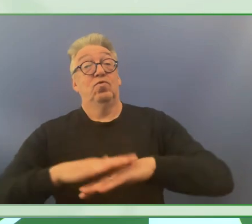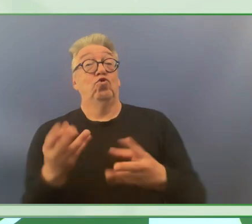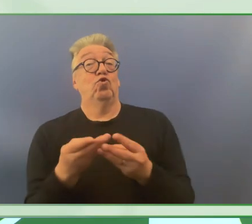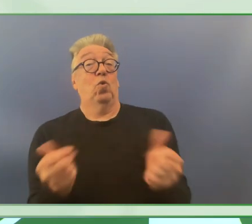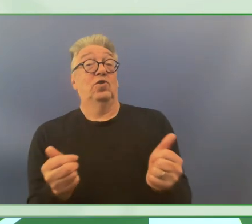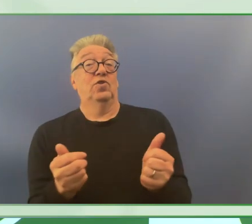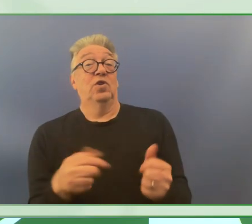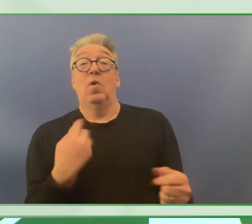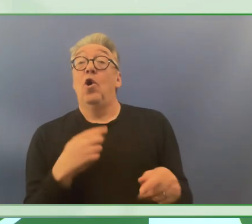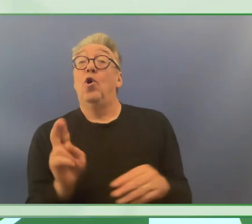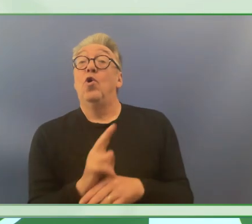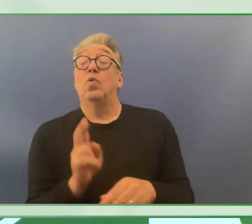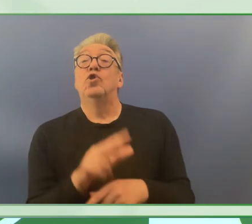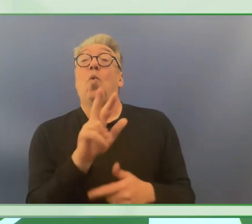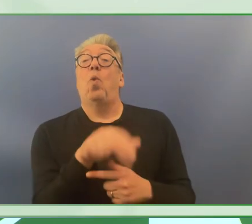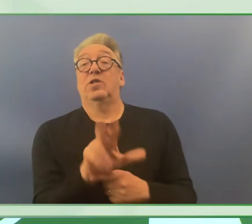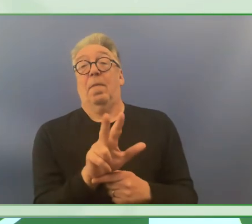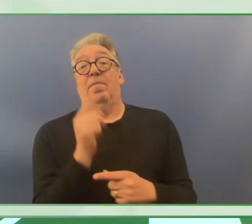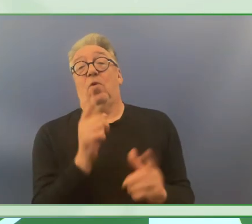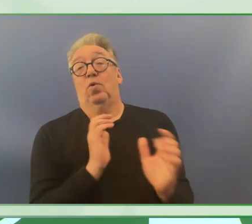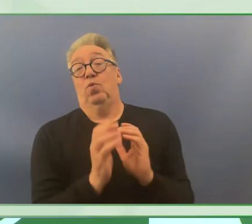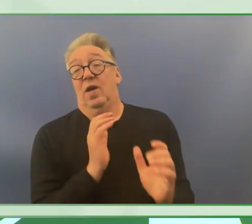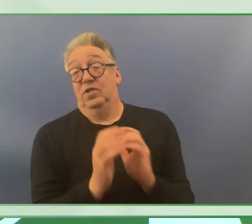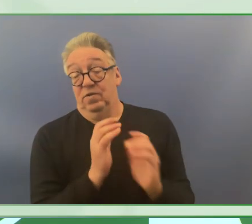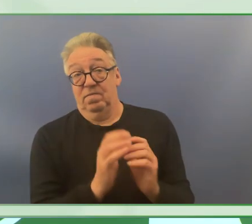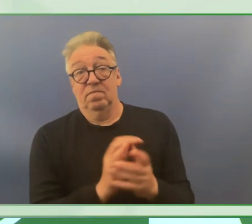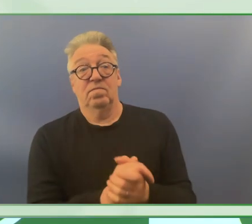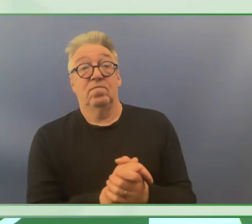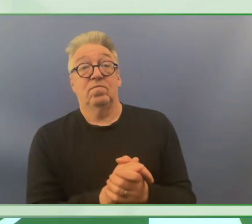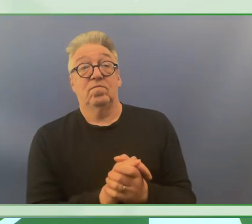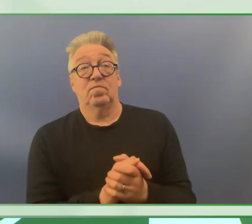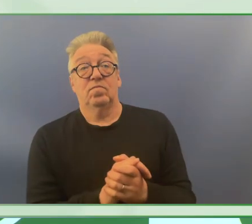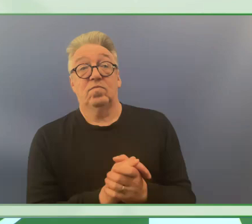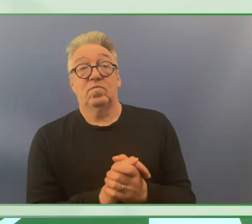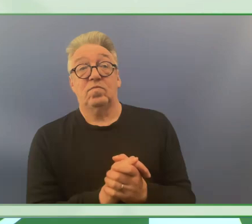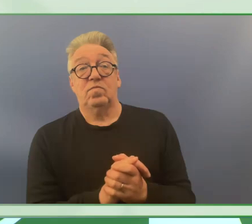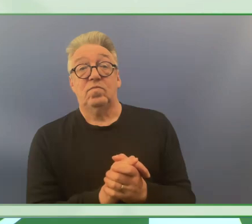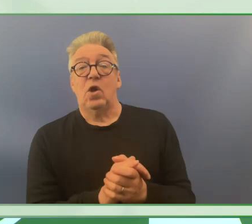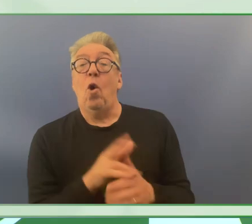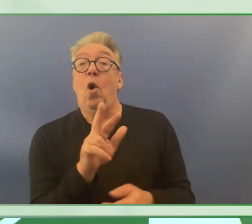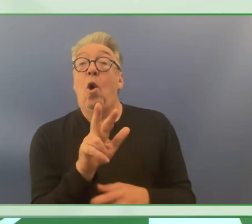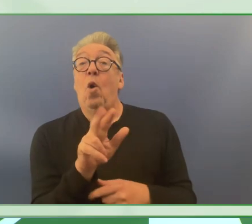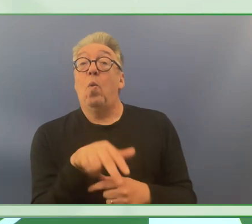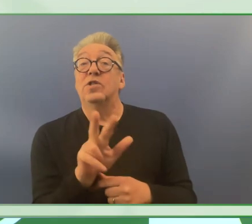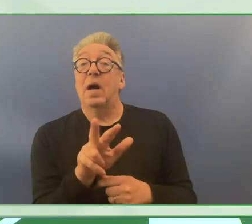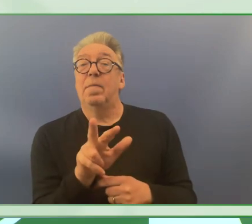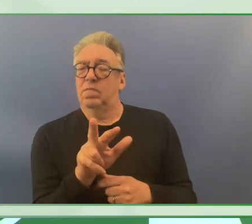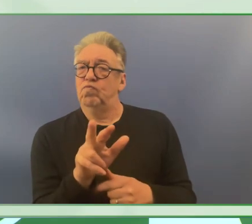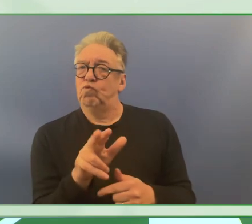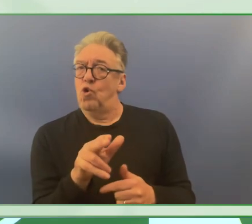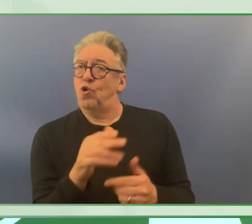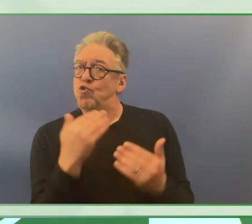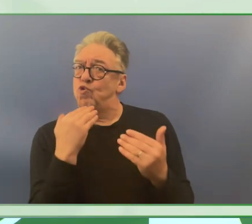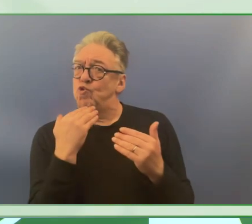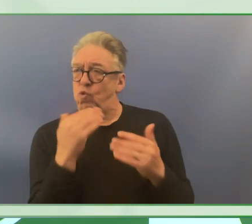WhatsApp as a communication interface. So WhatsApp is, I think, has a quite good adoption. Nearly